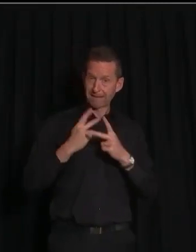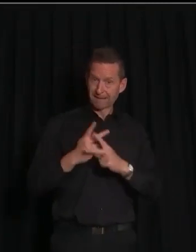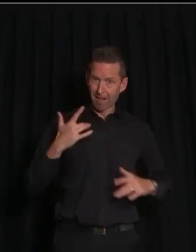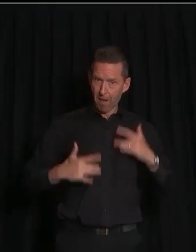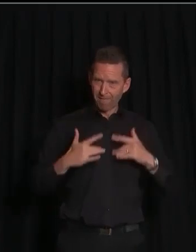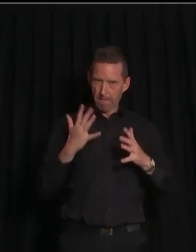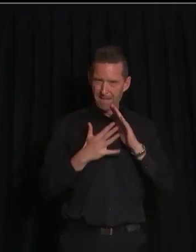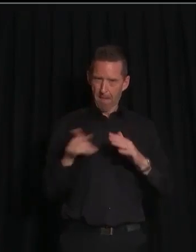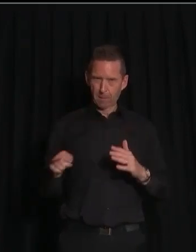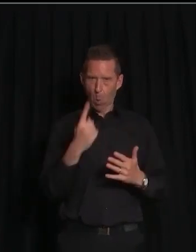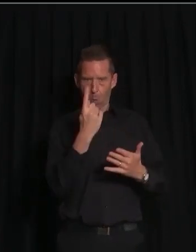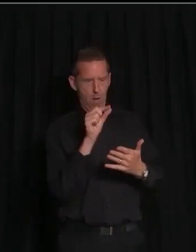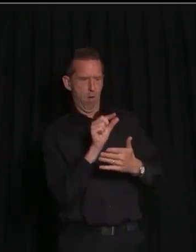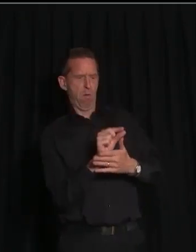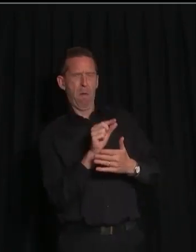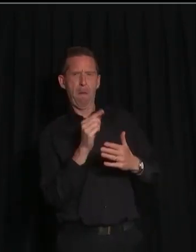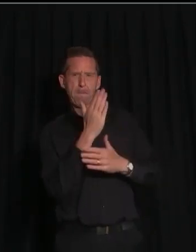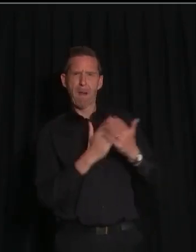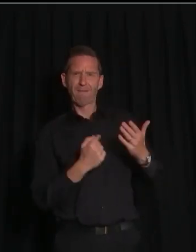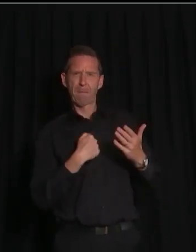little tiny part of me.